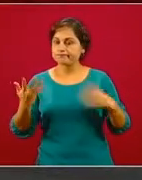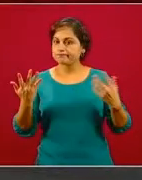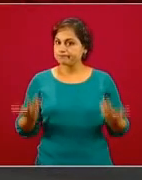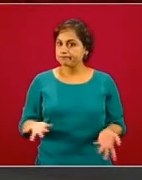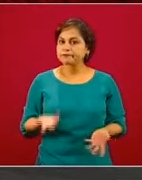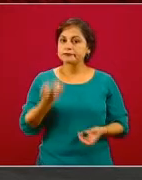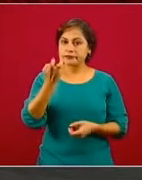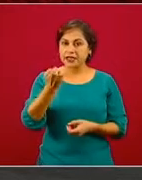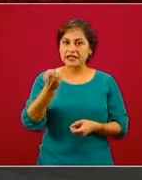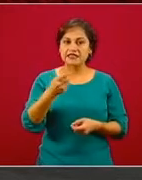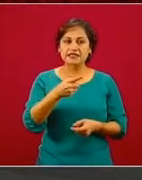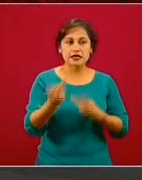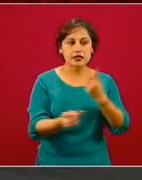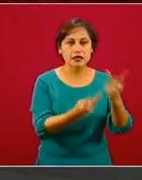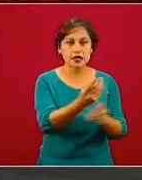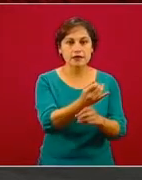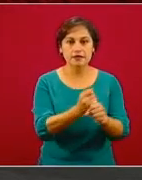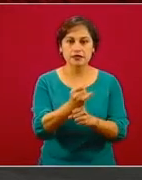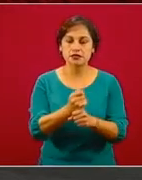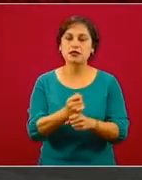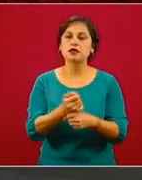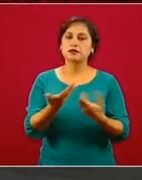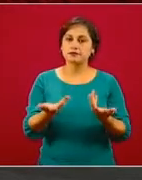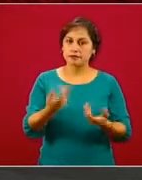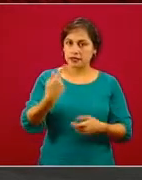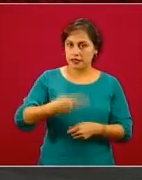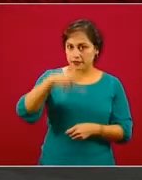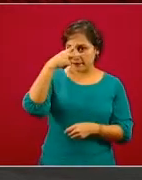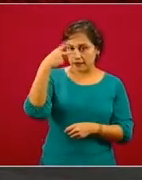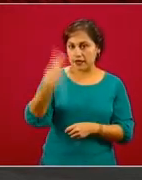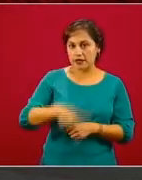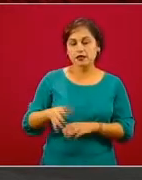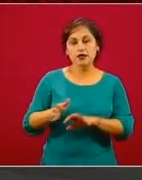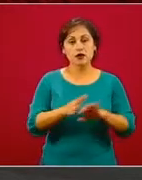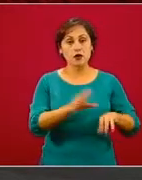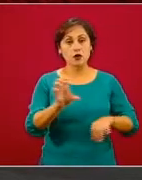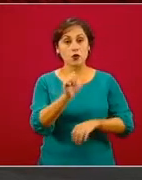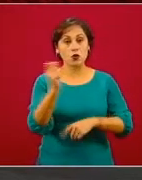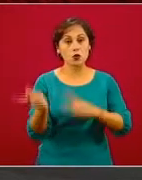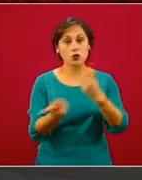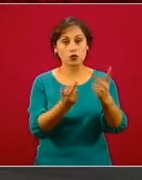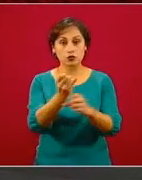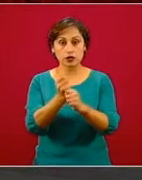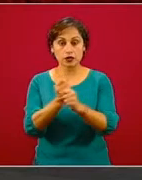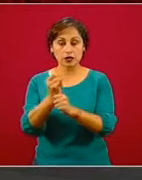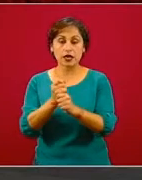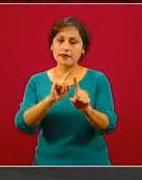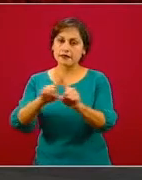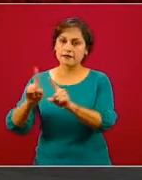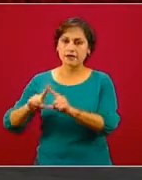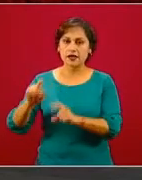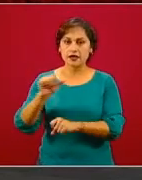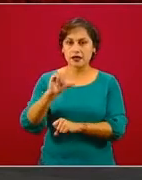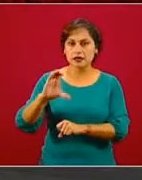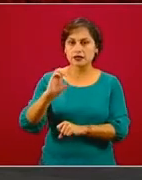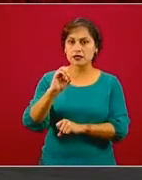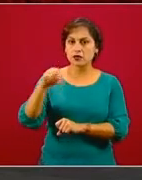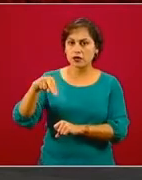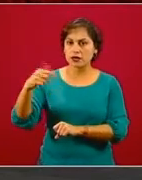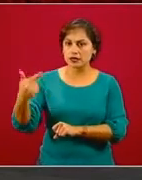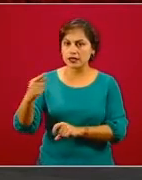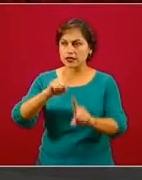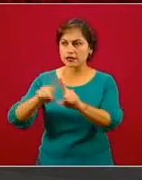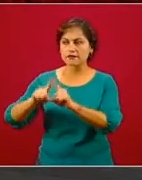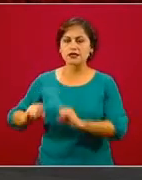country. So these are some of the facts that we see in Mexico about this population group. So what we did together with some